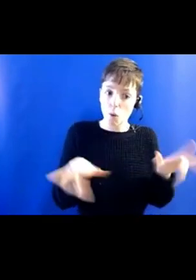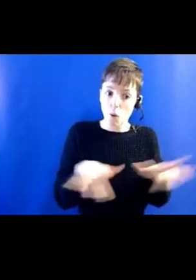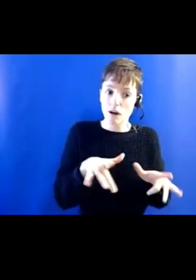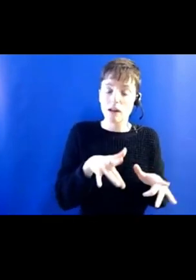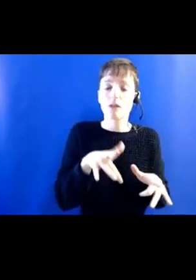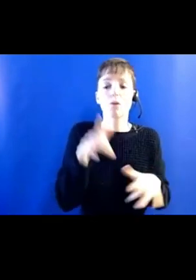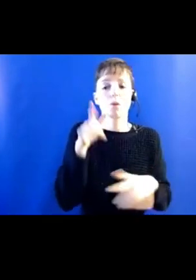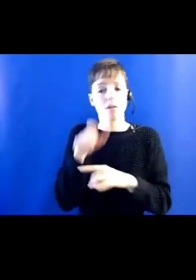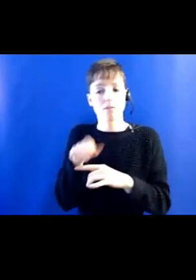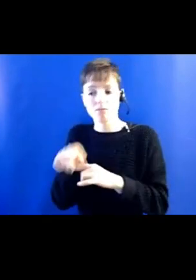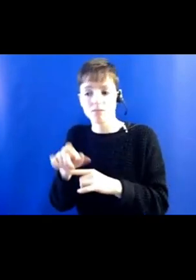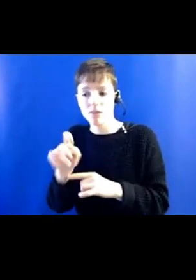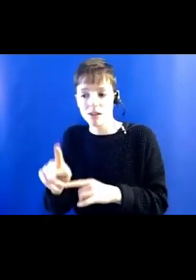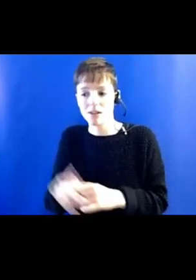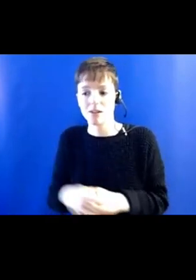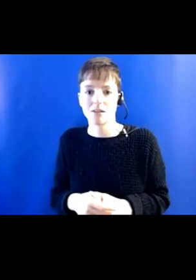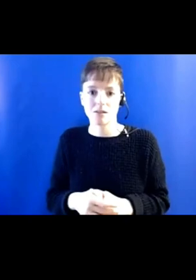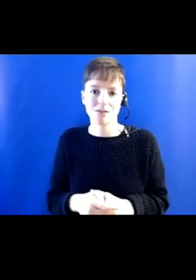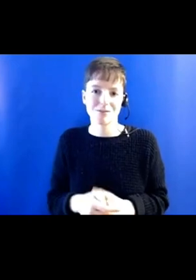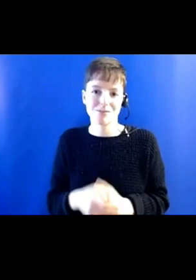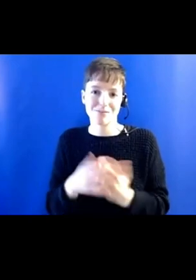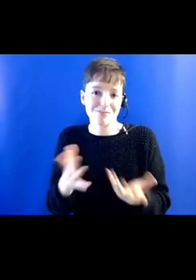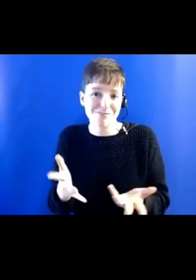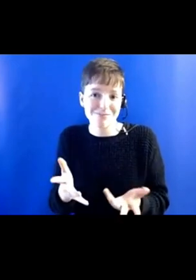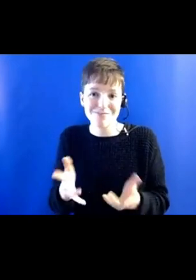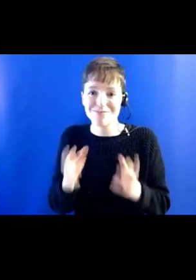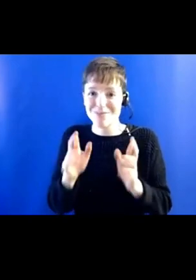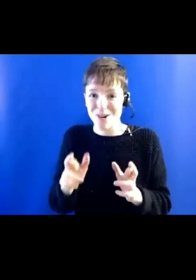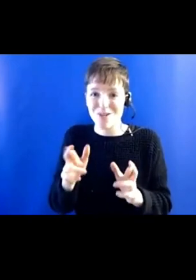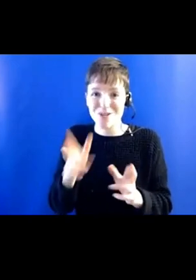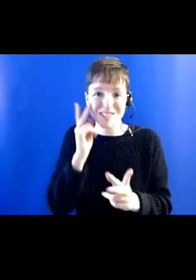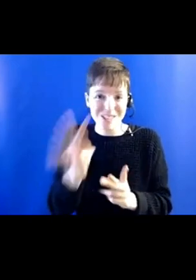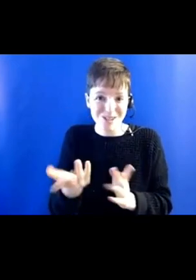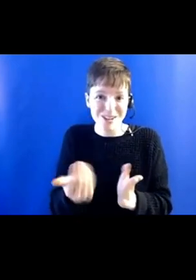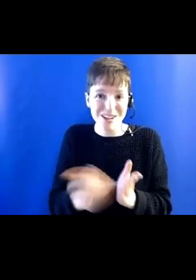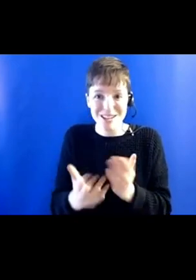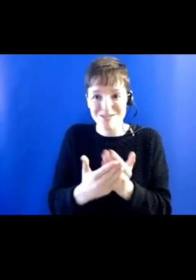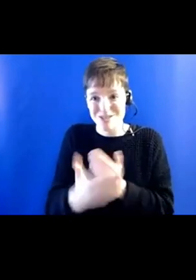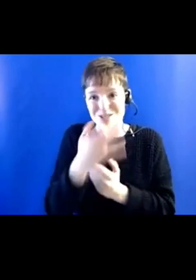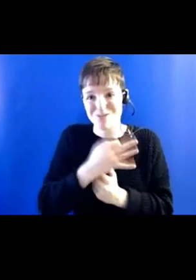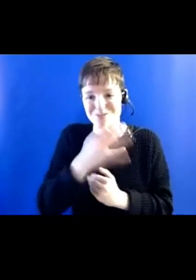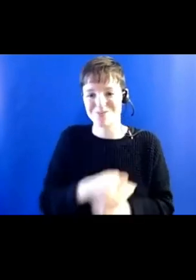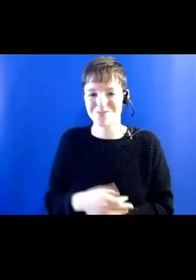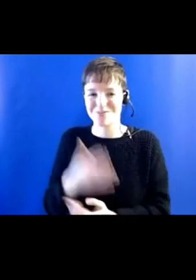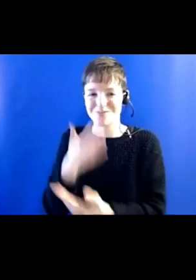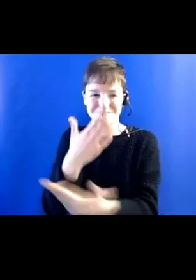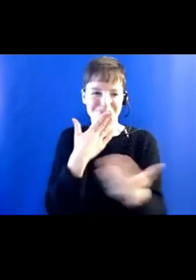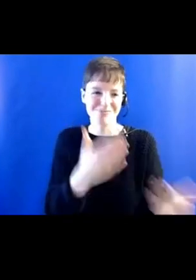And we look forward to seeing you in the near future. Thank you.